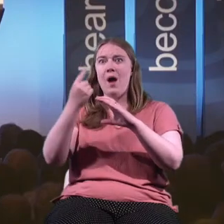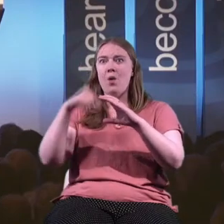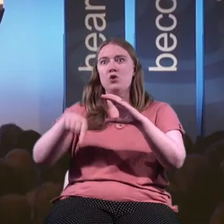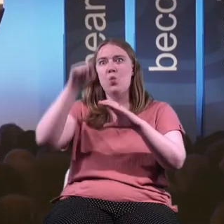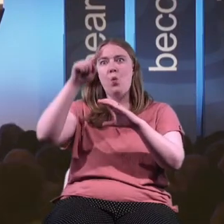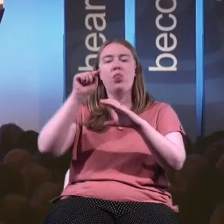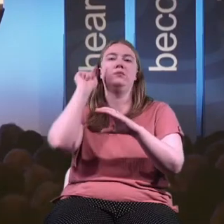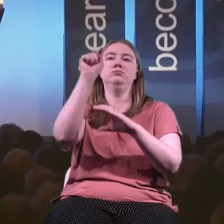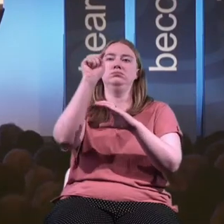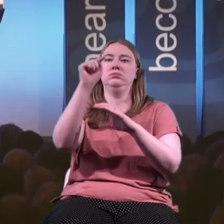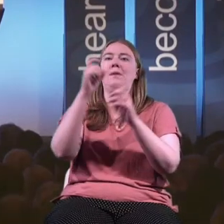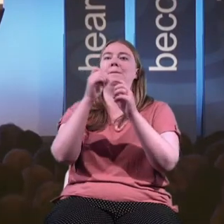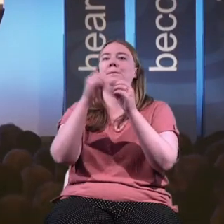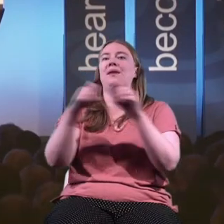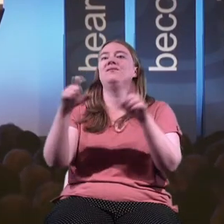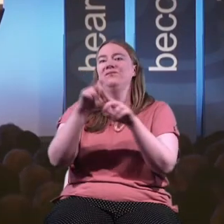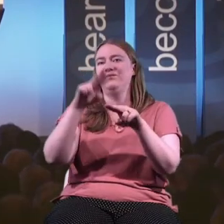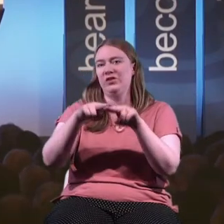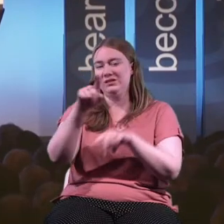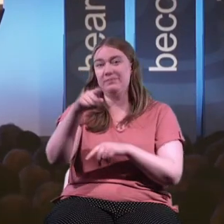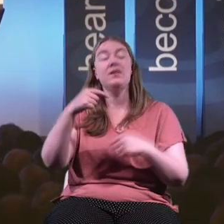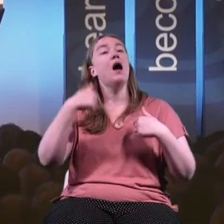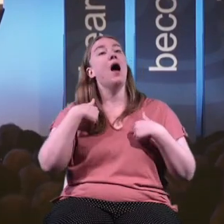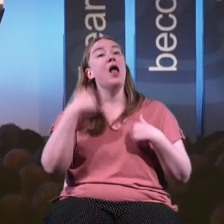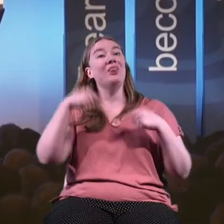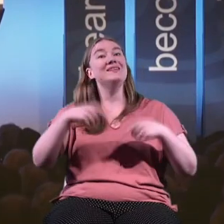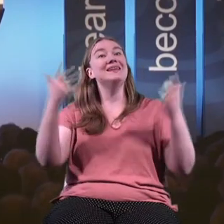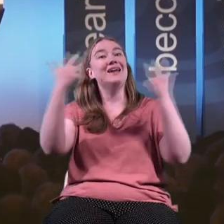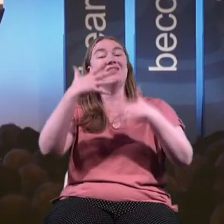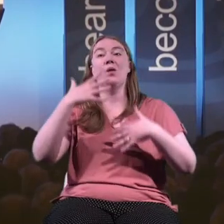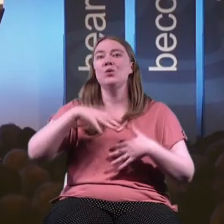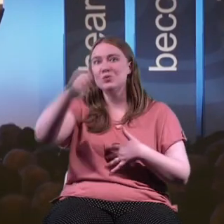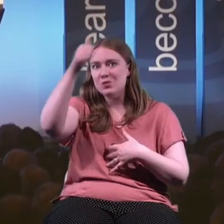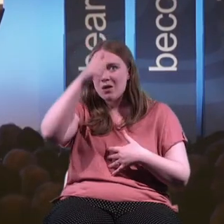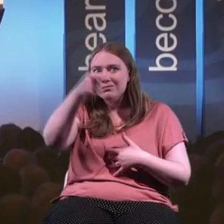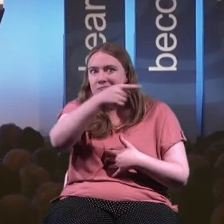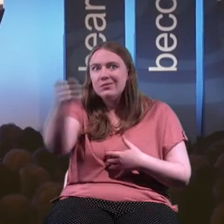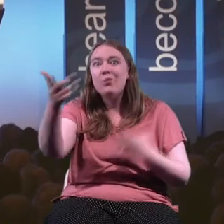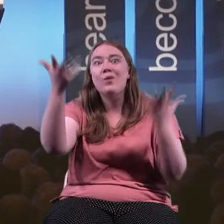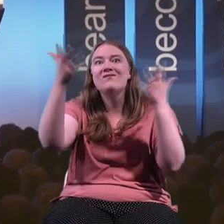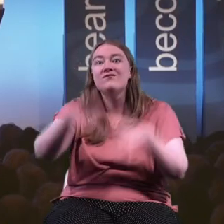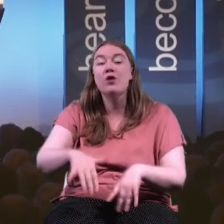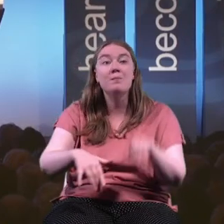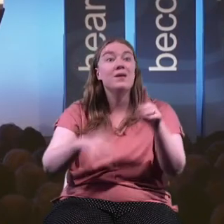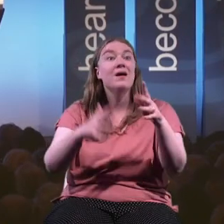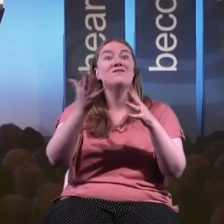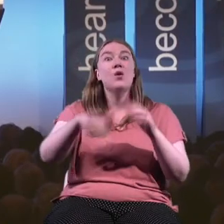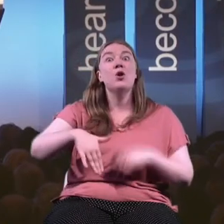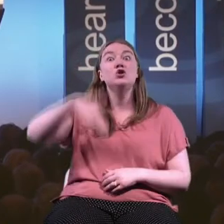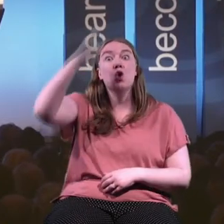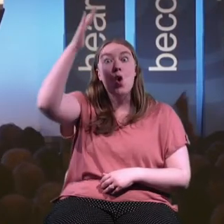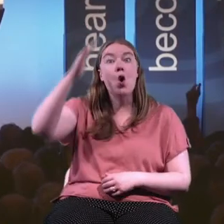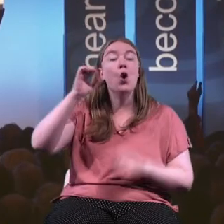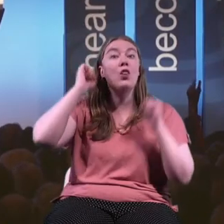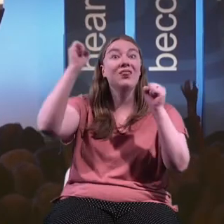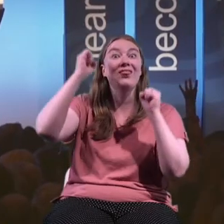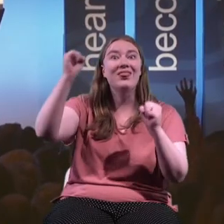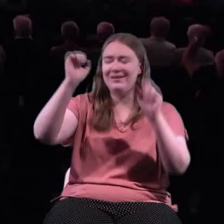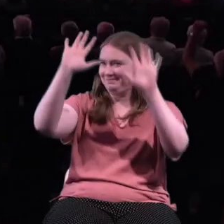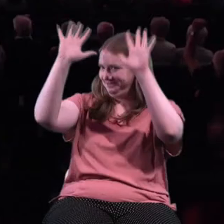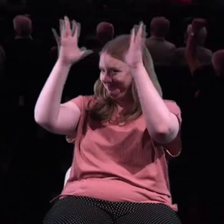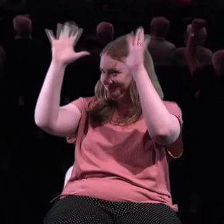I thought this evening we'd see where we're all from. So, give us a cheer if you're from up north.